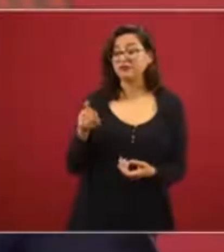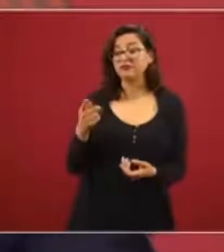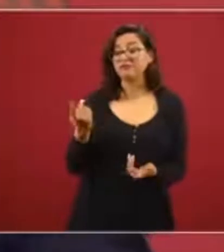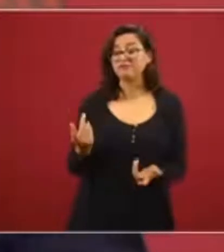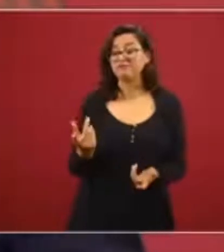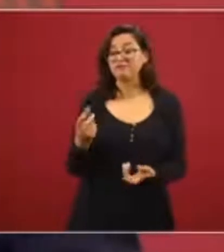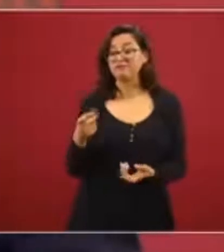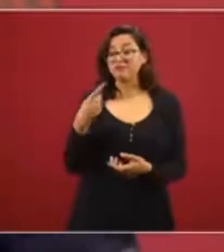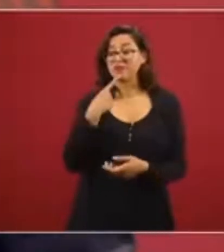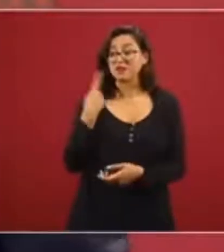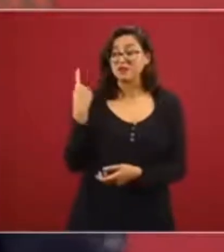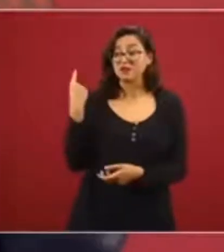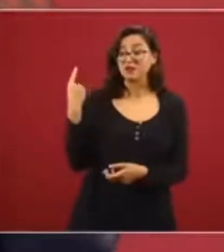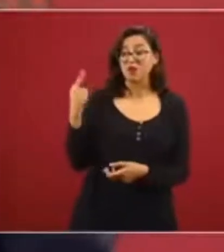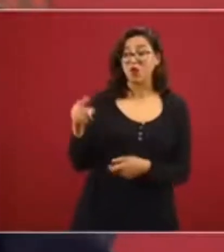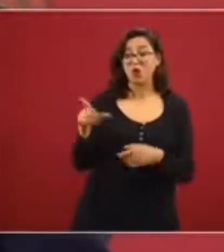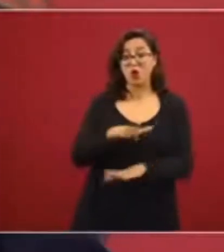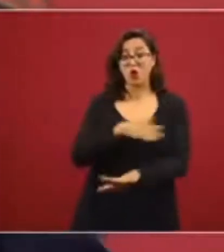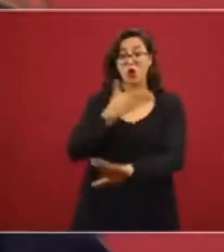sobre